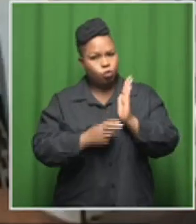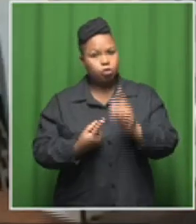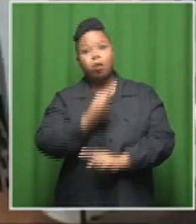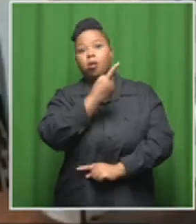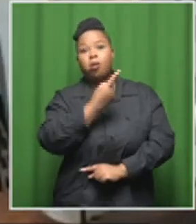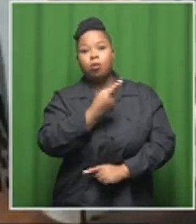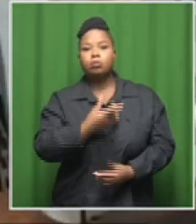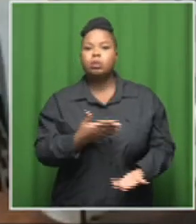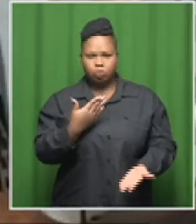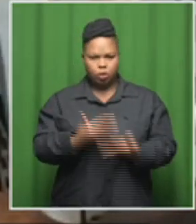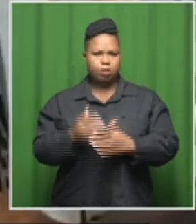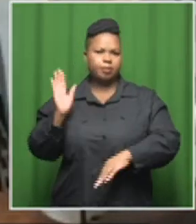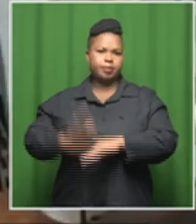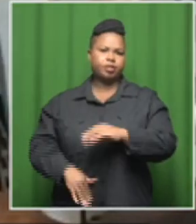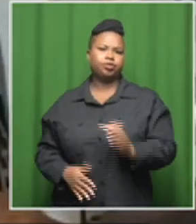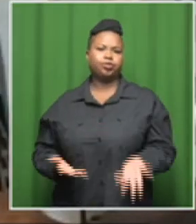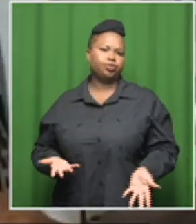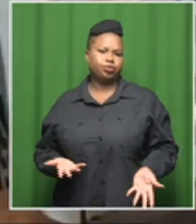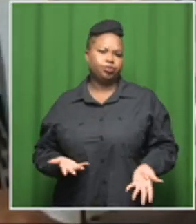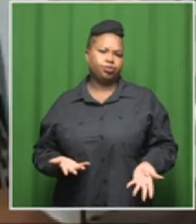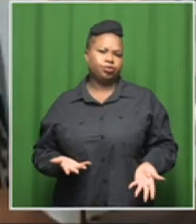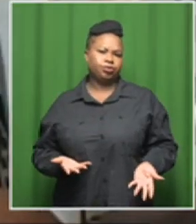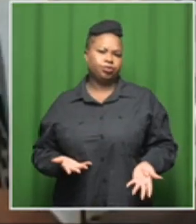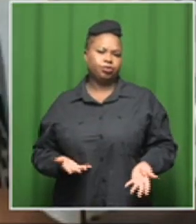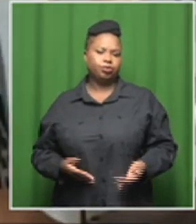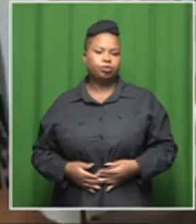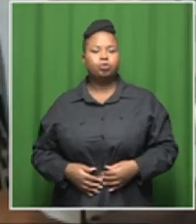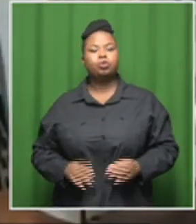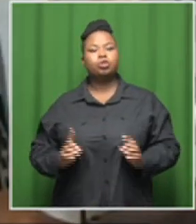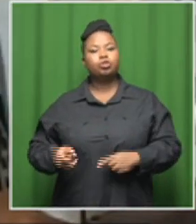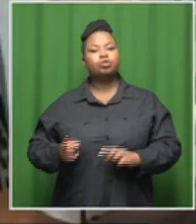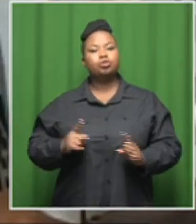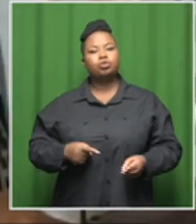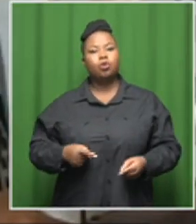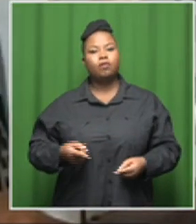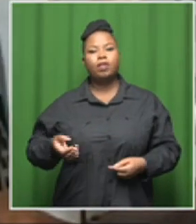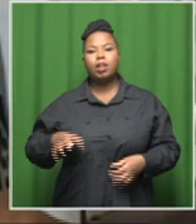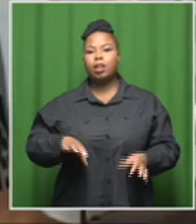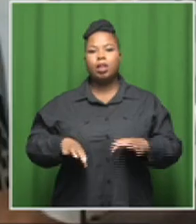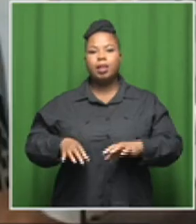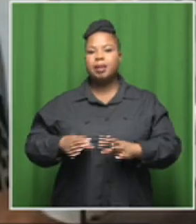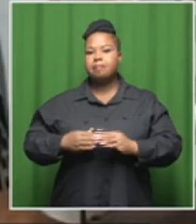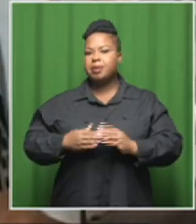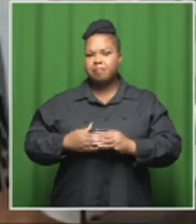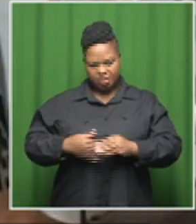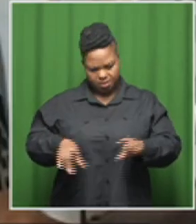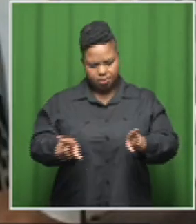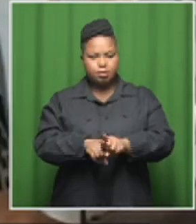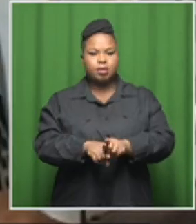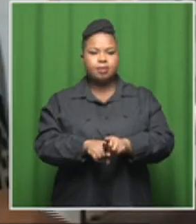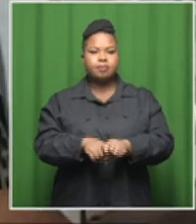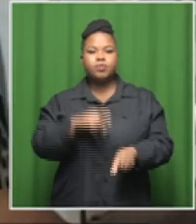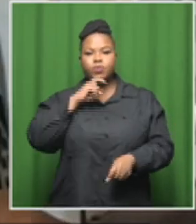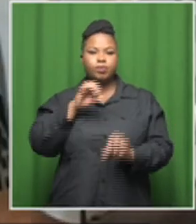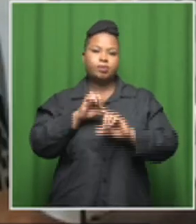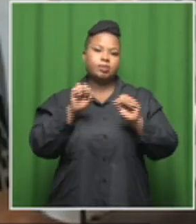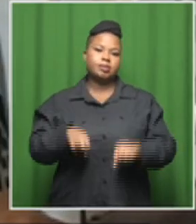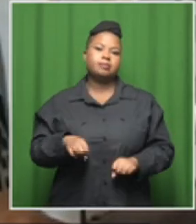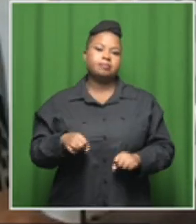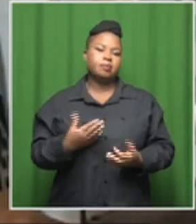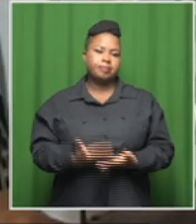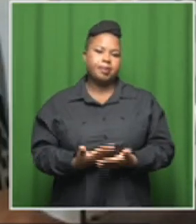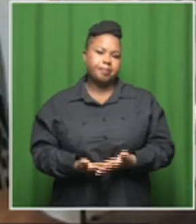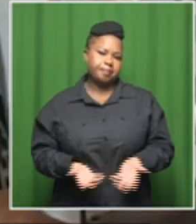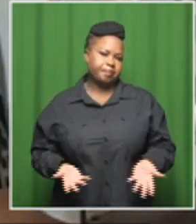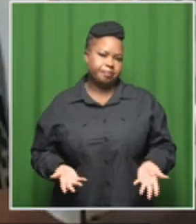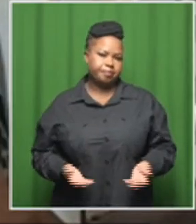get subjected to some legal action. So Stokvel members are not immune to that system. They're not exempt to that